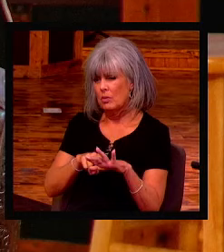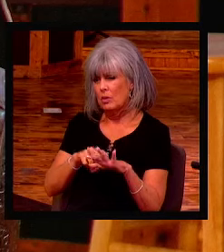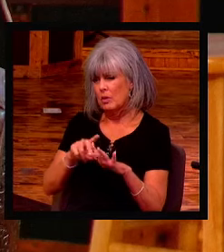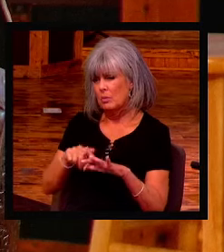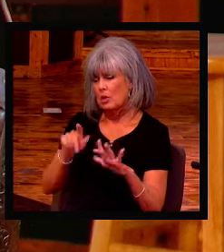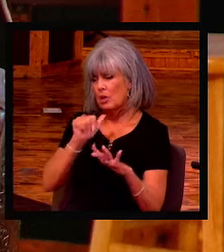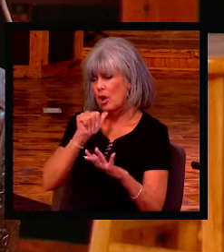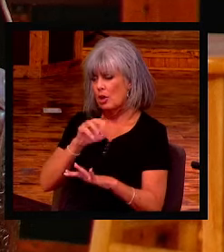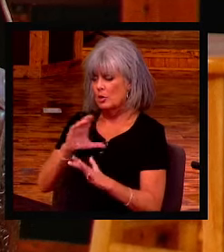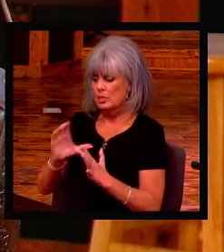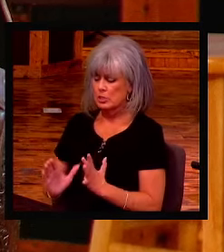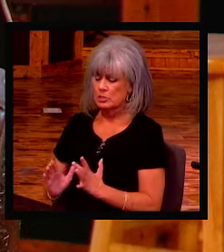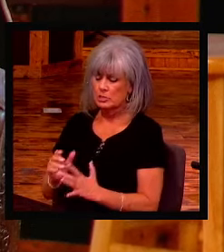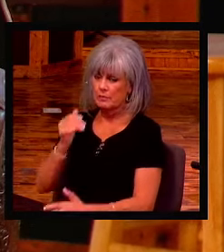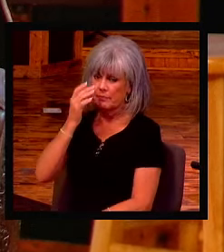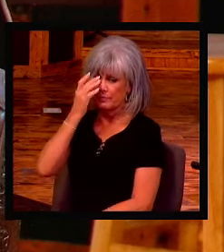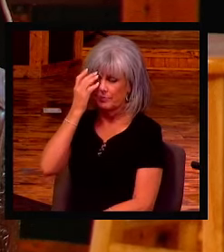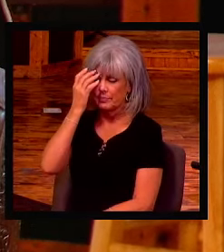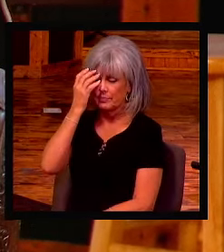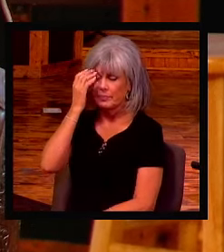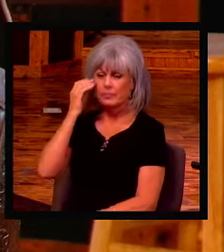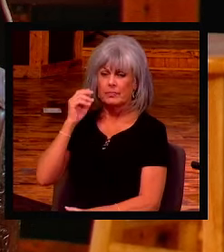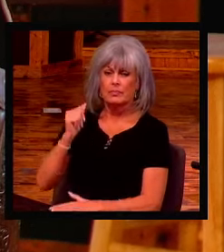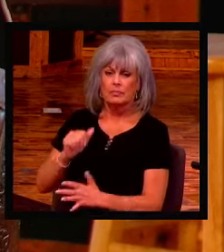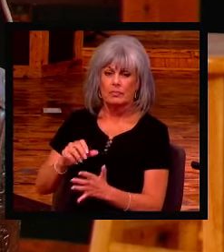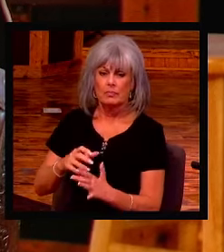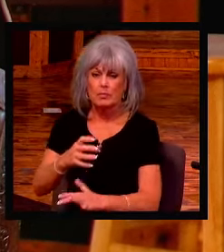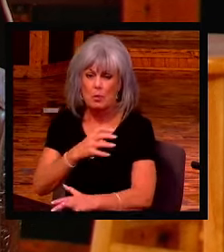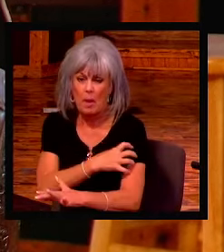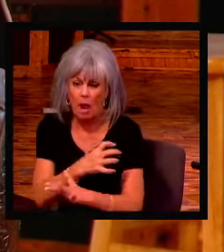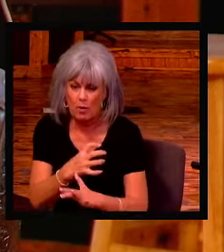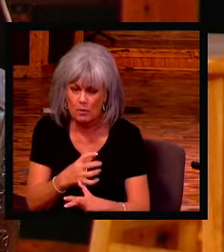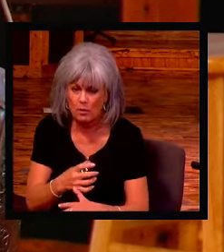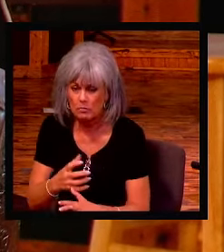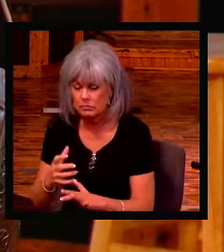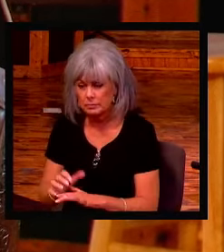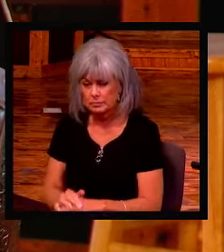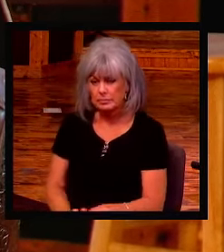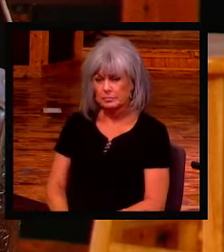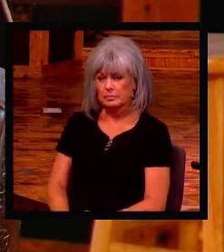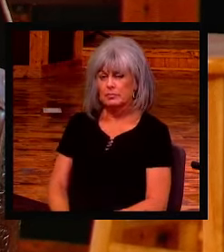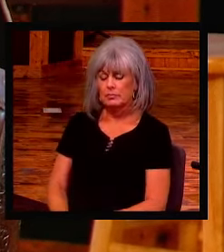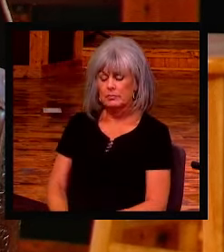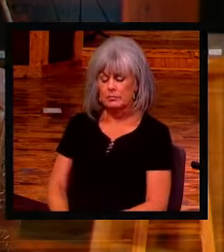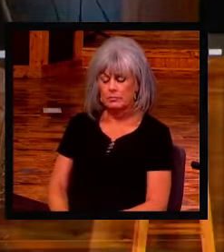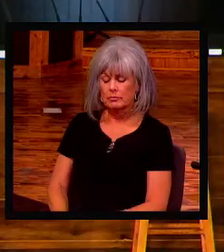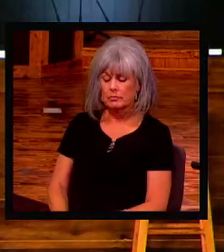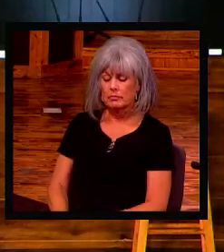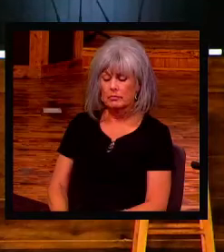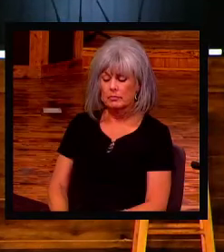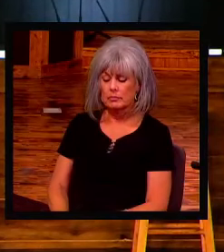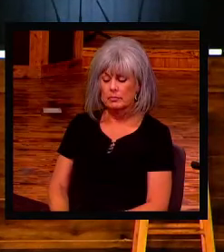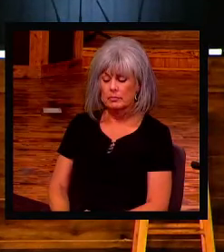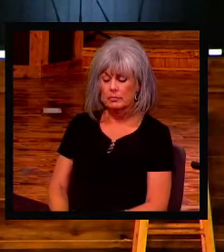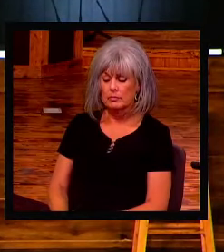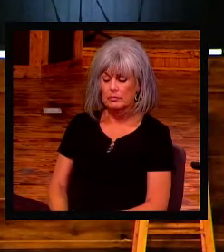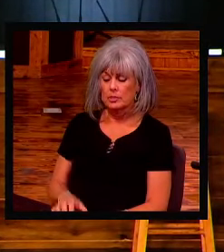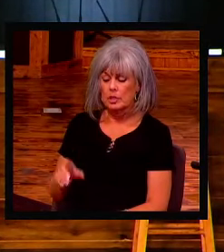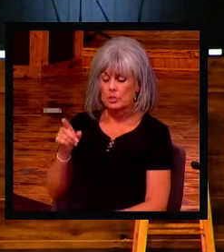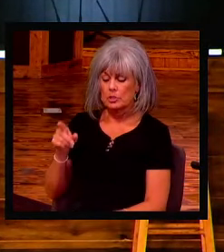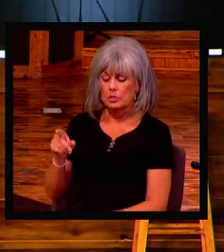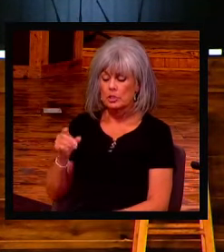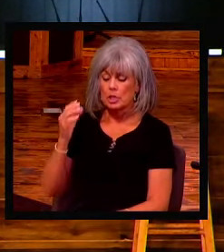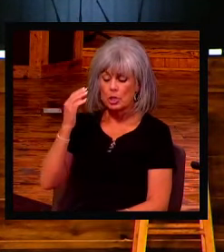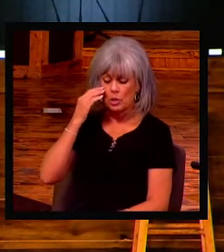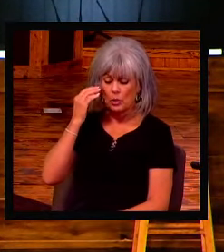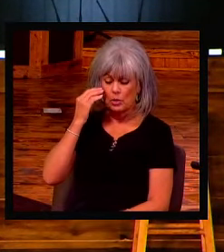Christian. How powerful is that? She said one time that she